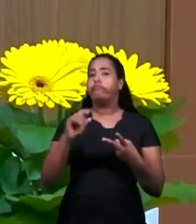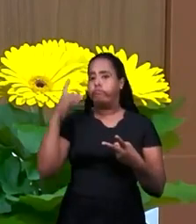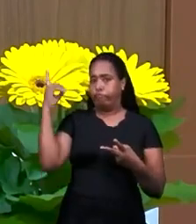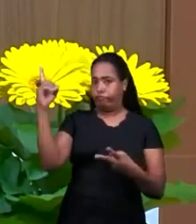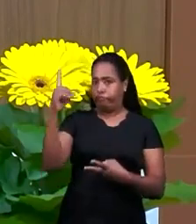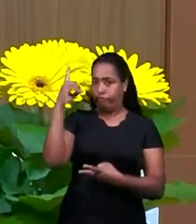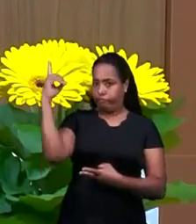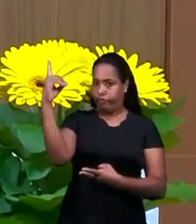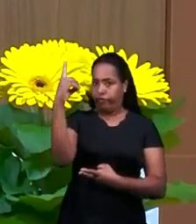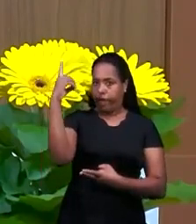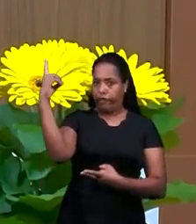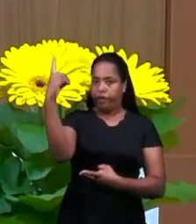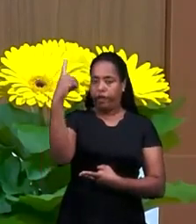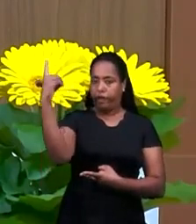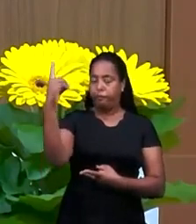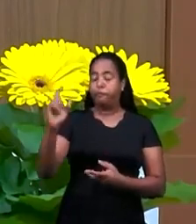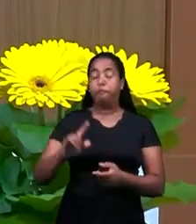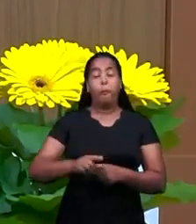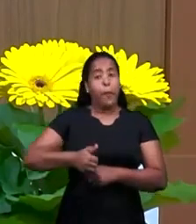first.